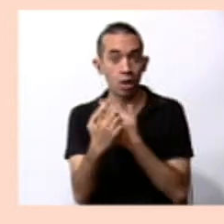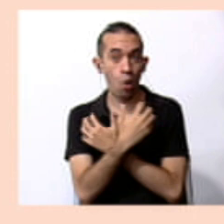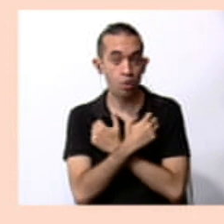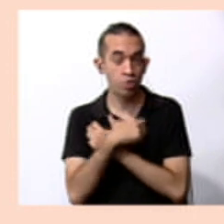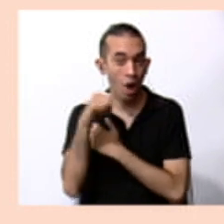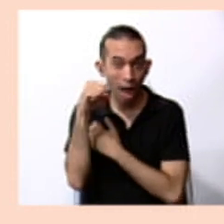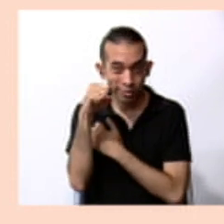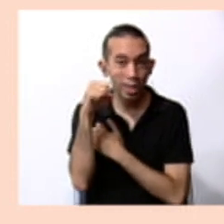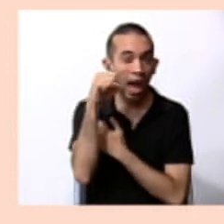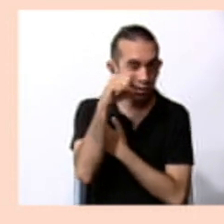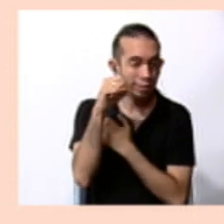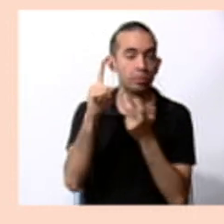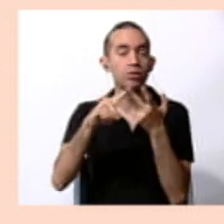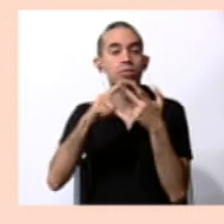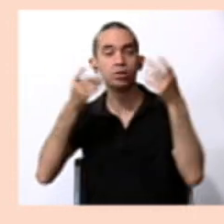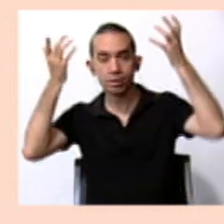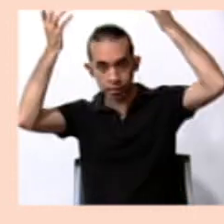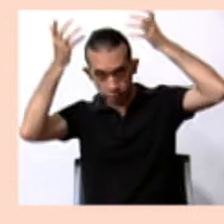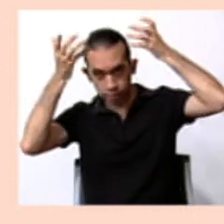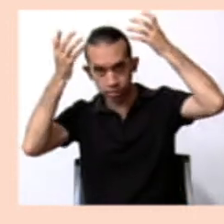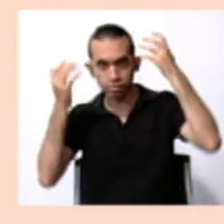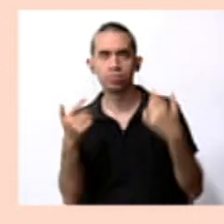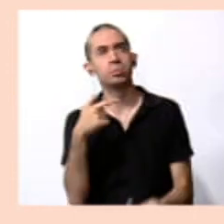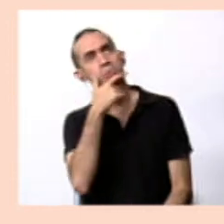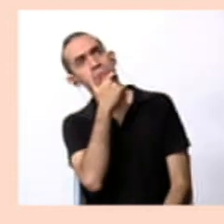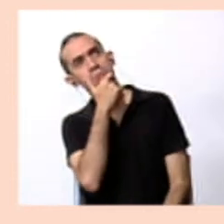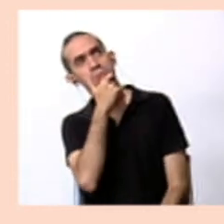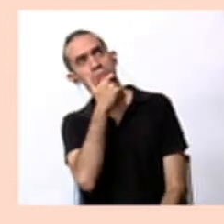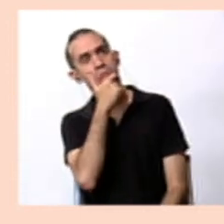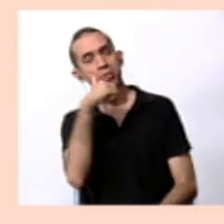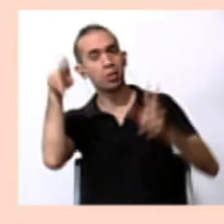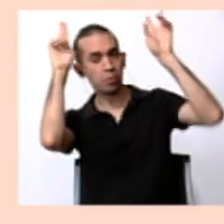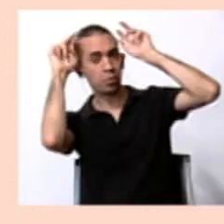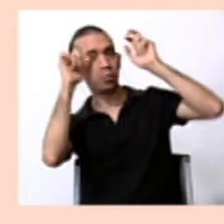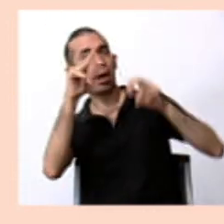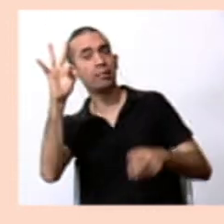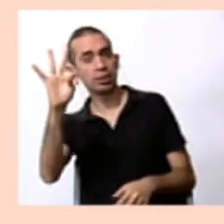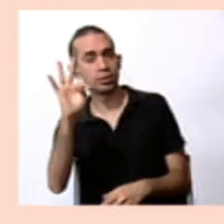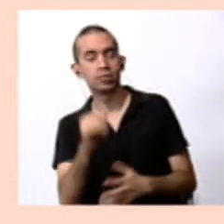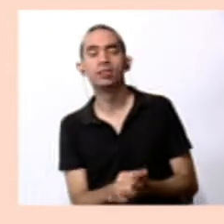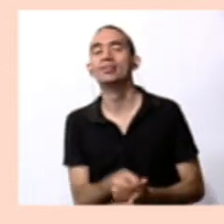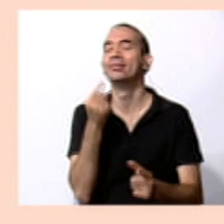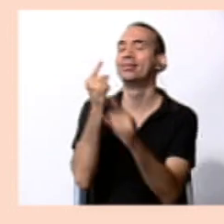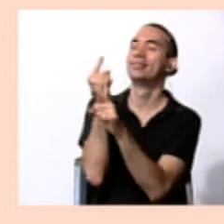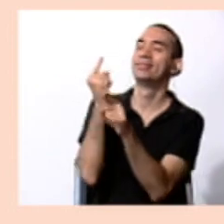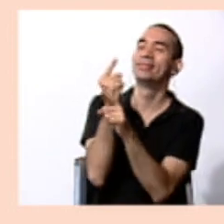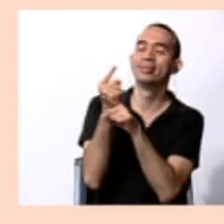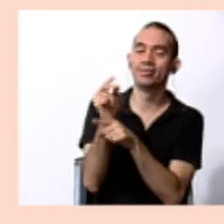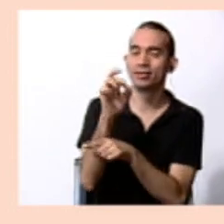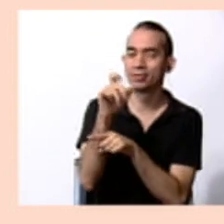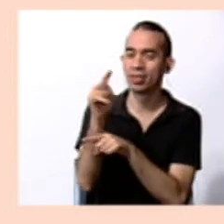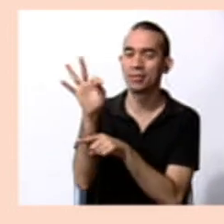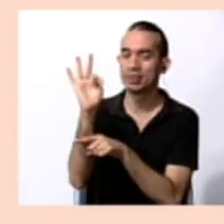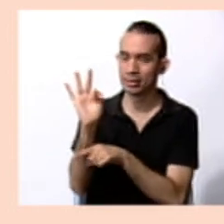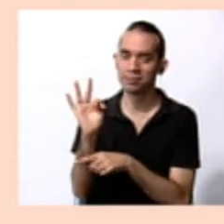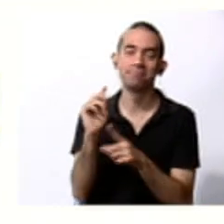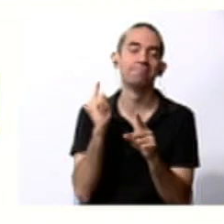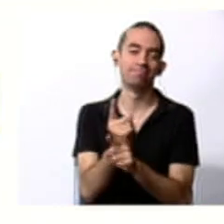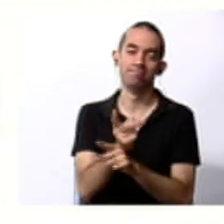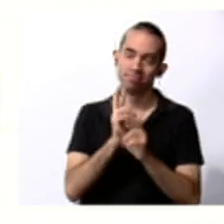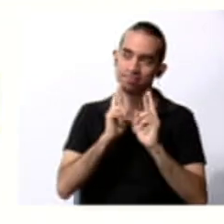queen? I would say rabbit. Yes, very good. And rabbit is the